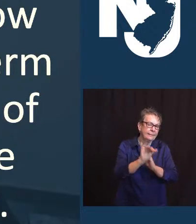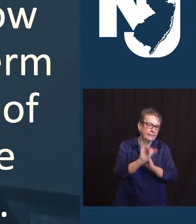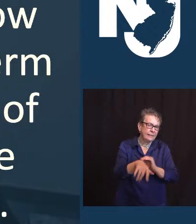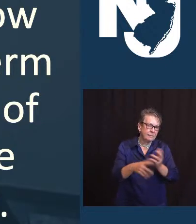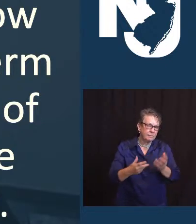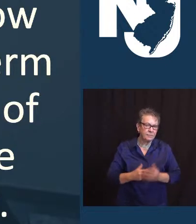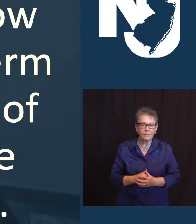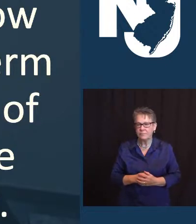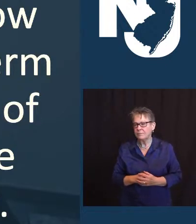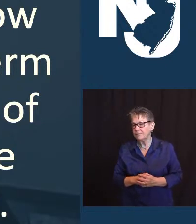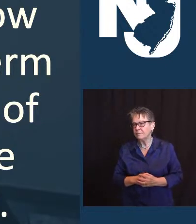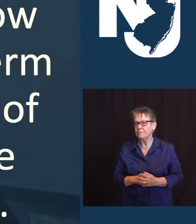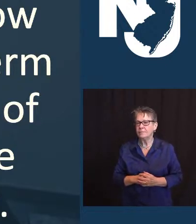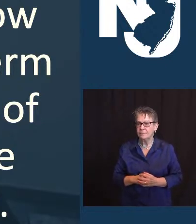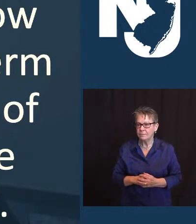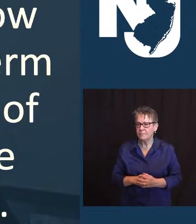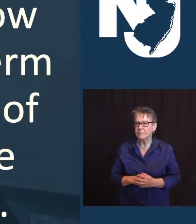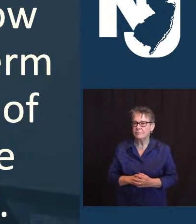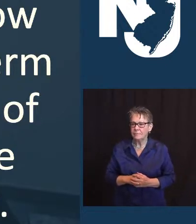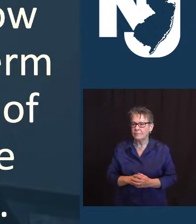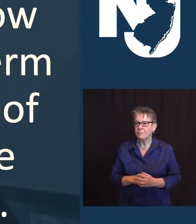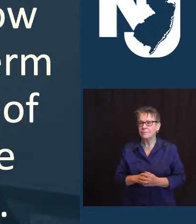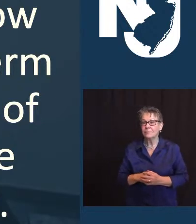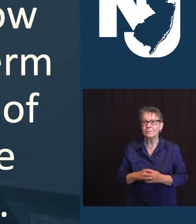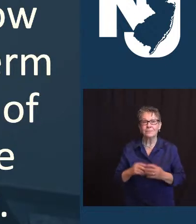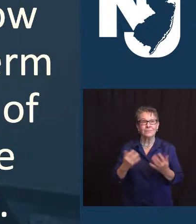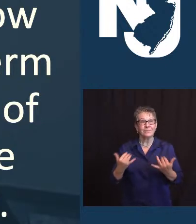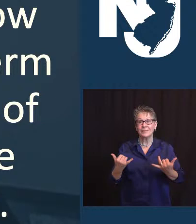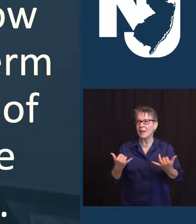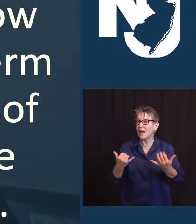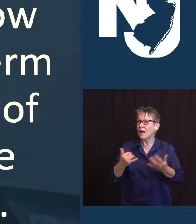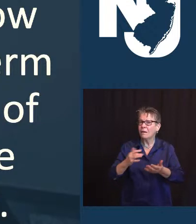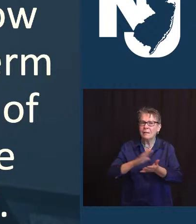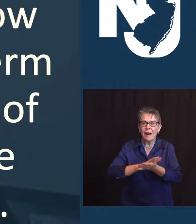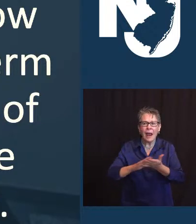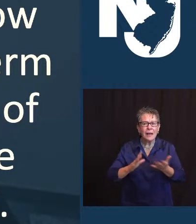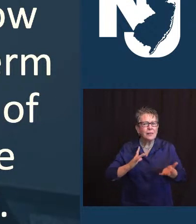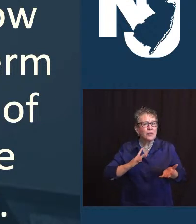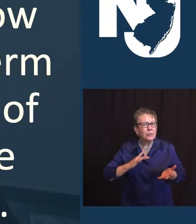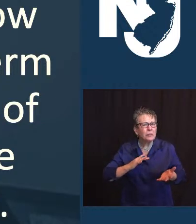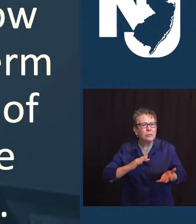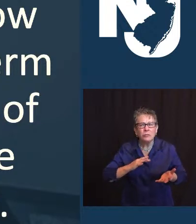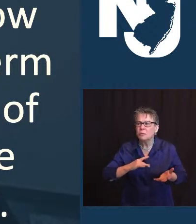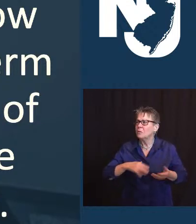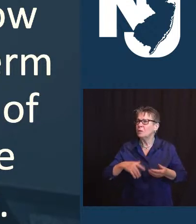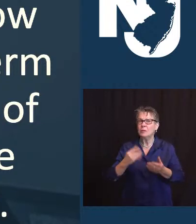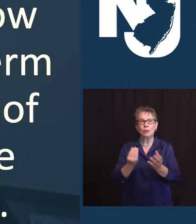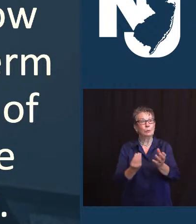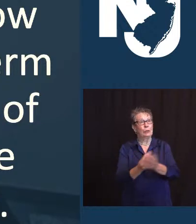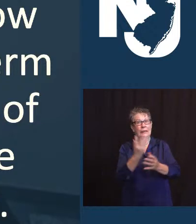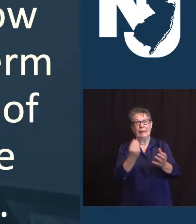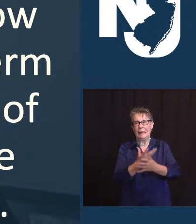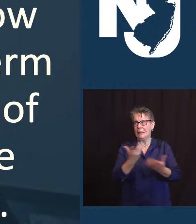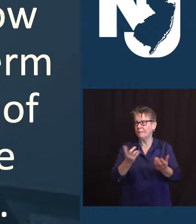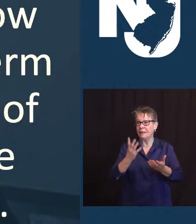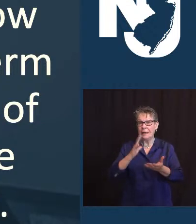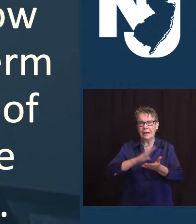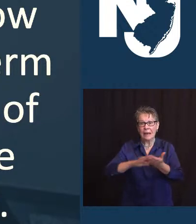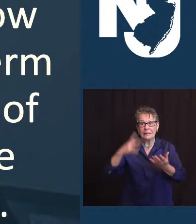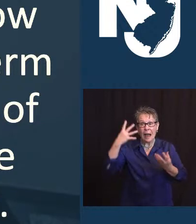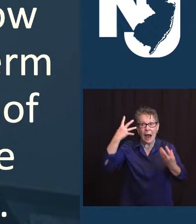is increasingly relevant. So we want to underscore, I think, in several dimensions today, doing stuff outdoors is